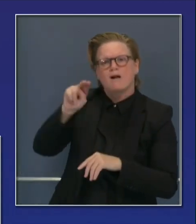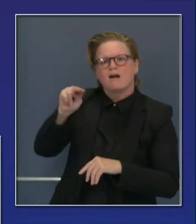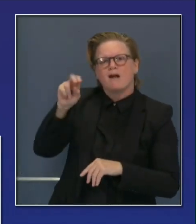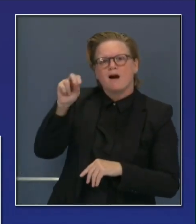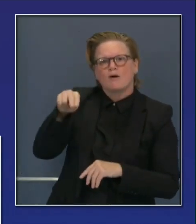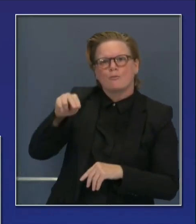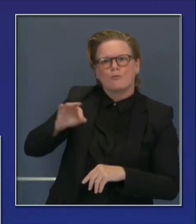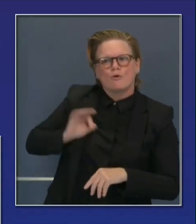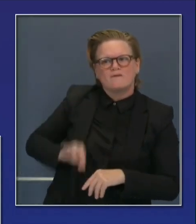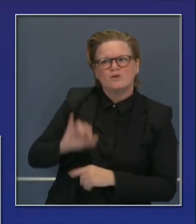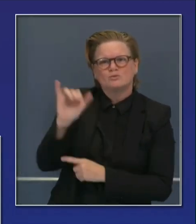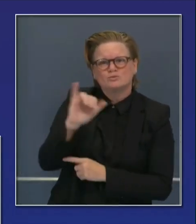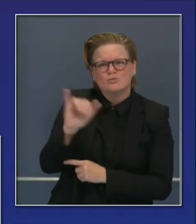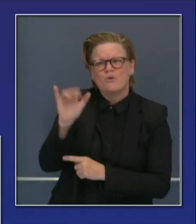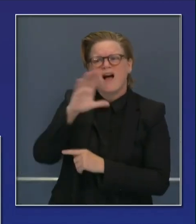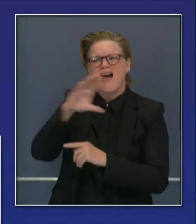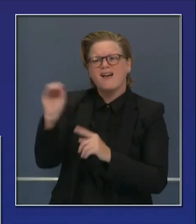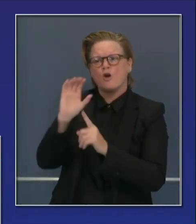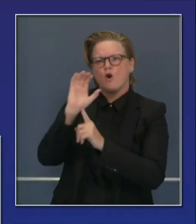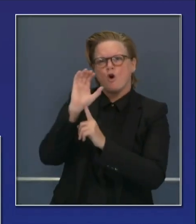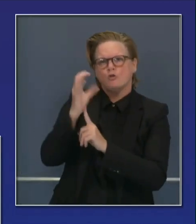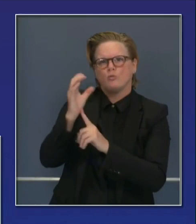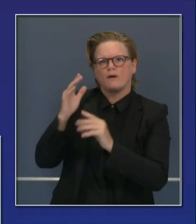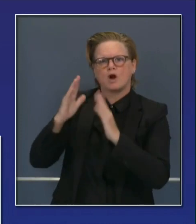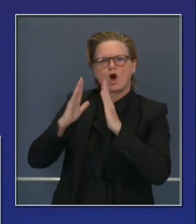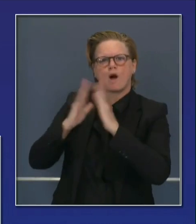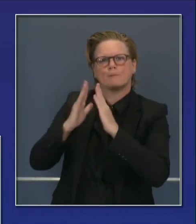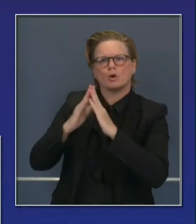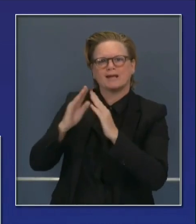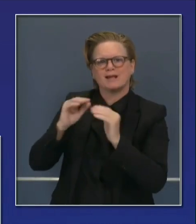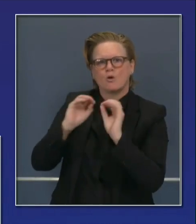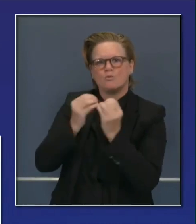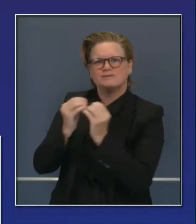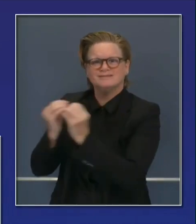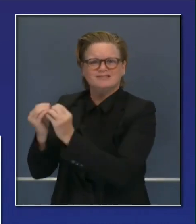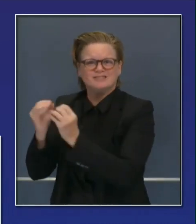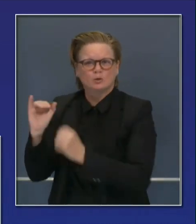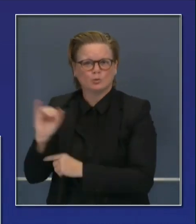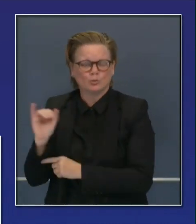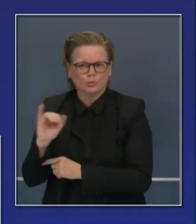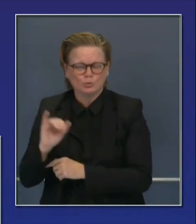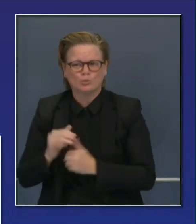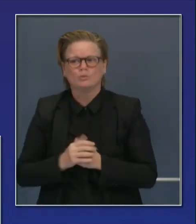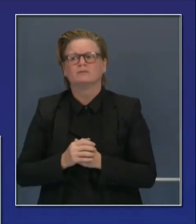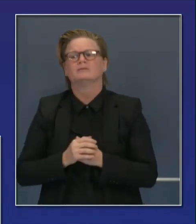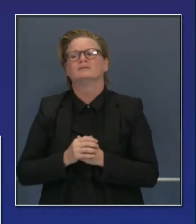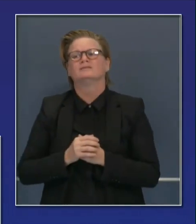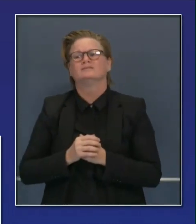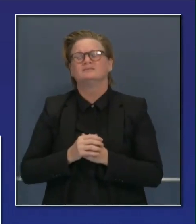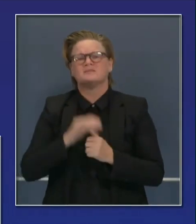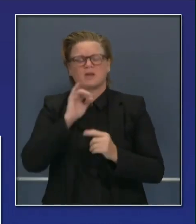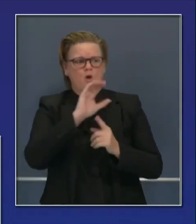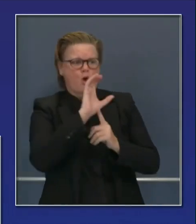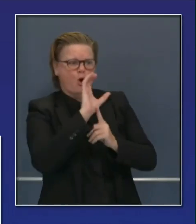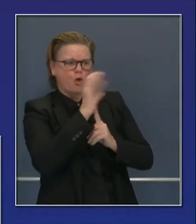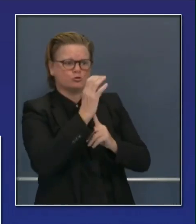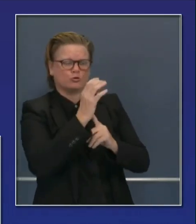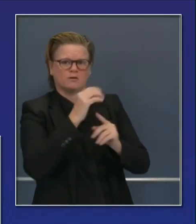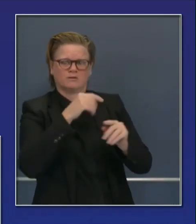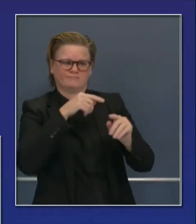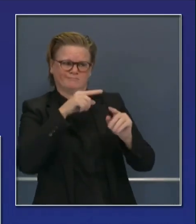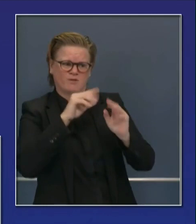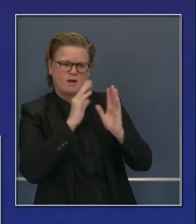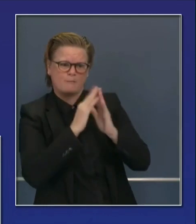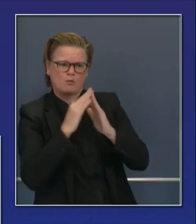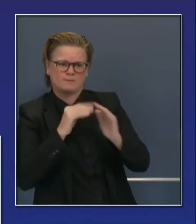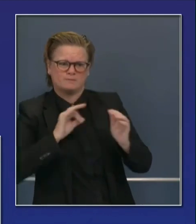cultural institutions. And I thank them for that insight and for that support. Our nonprofits are critical. Our cultural institutions are part